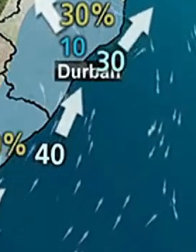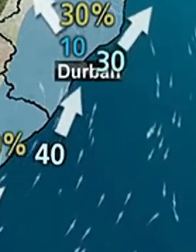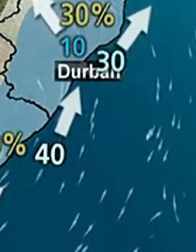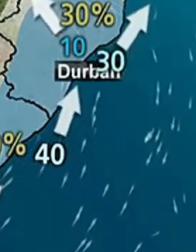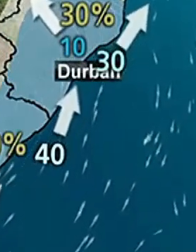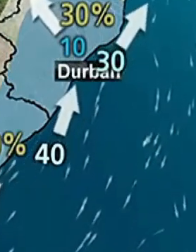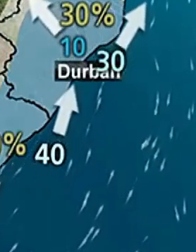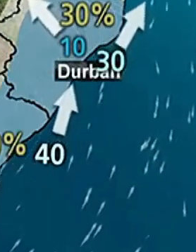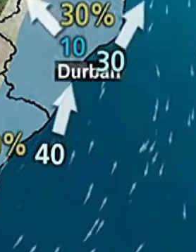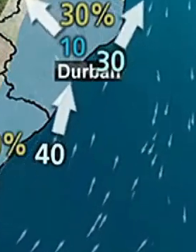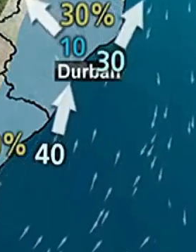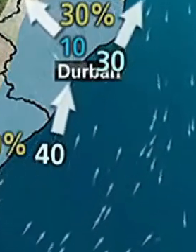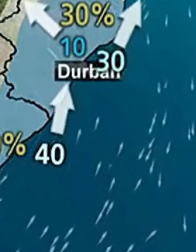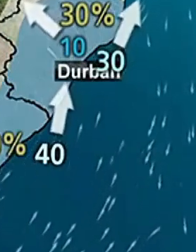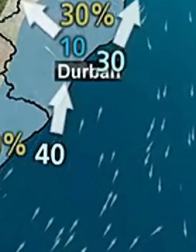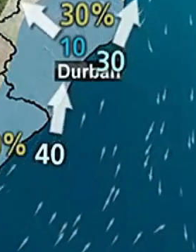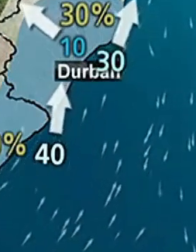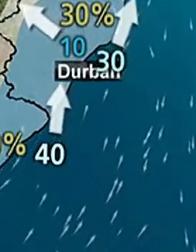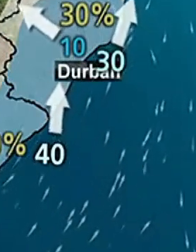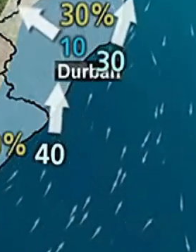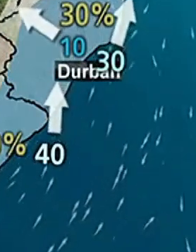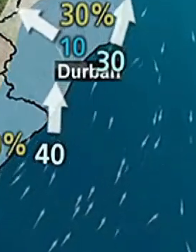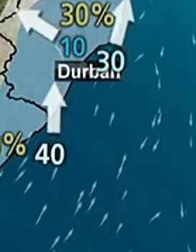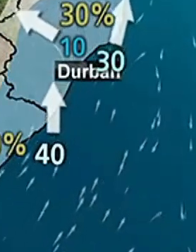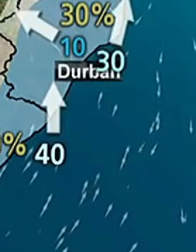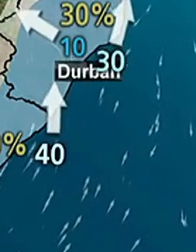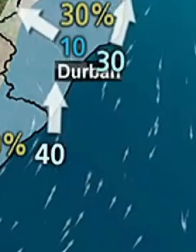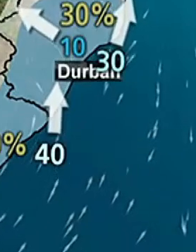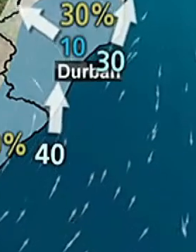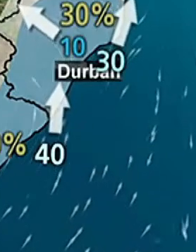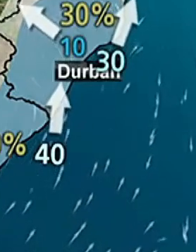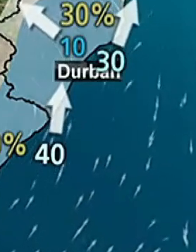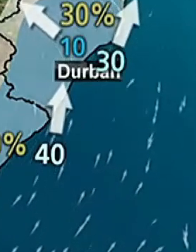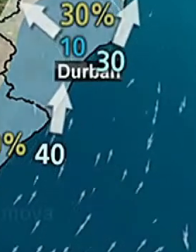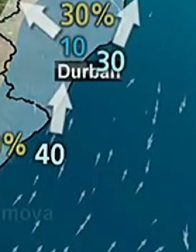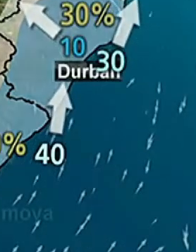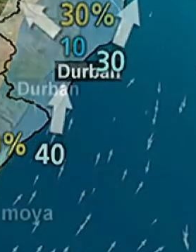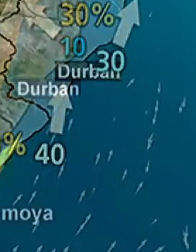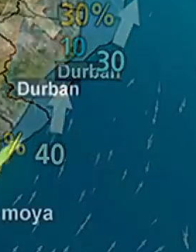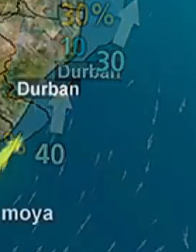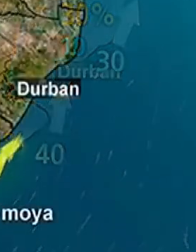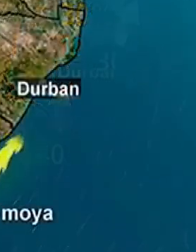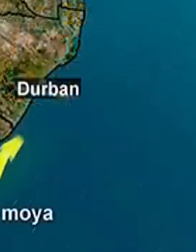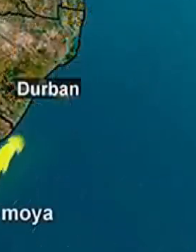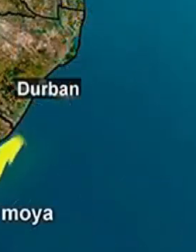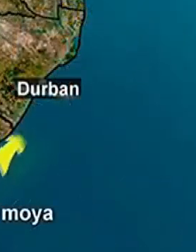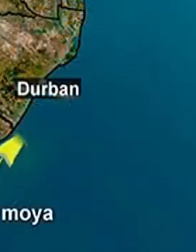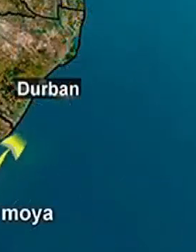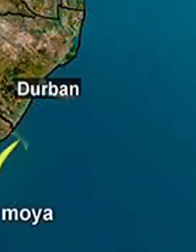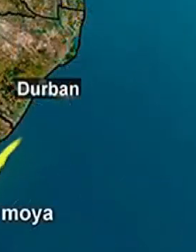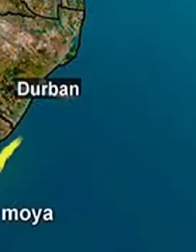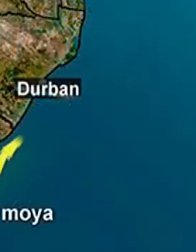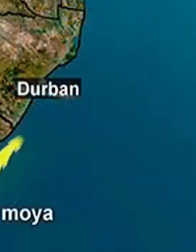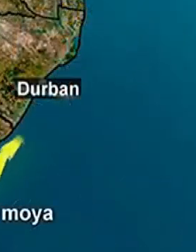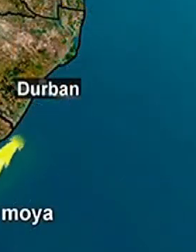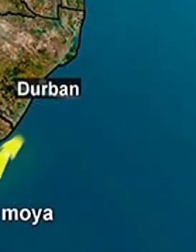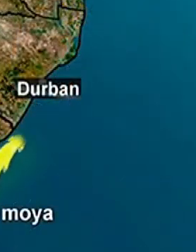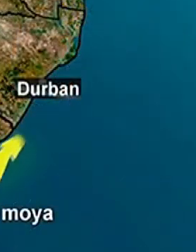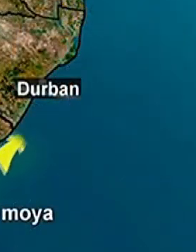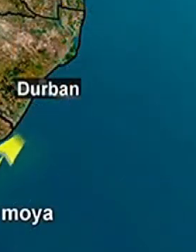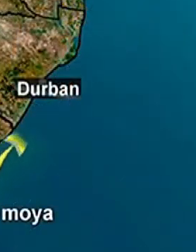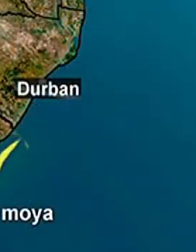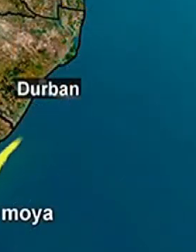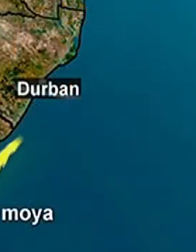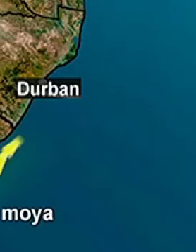le tša ka Kapa bohlabela gabotse nena fela e le tše bofefo re bona seemo sa diphefo di bontšha bjalo di tla tšutla gona ka lebopong leng ba tirelo tša boso magešo